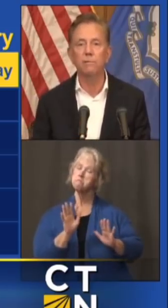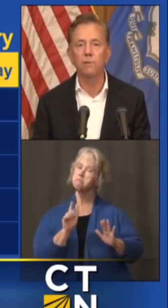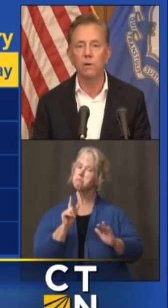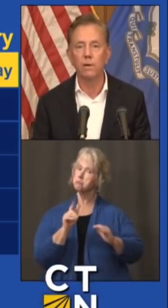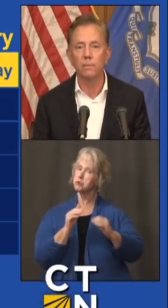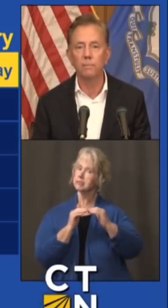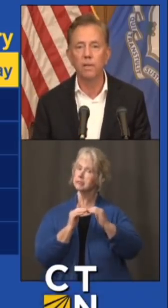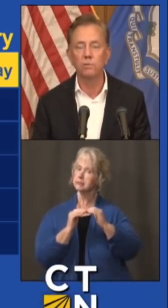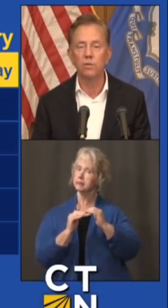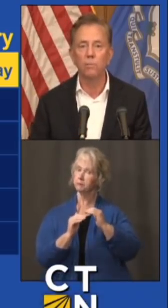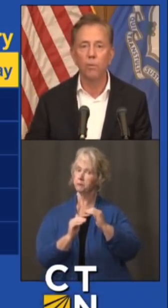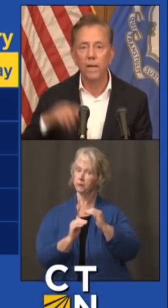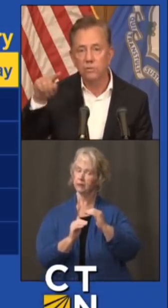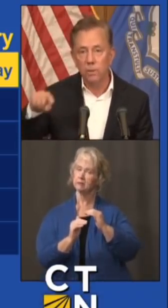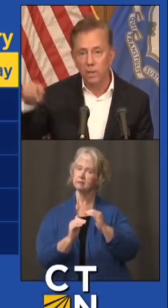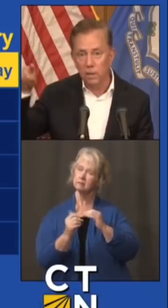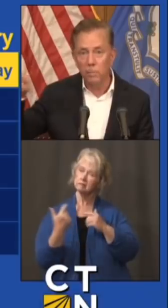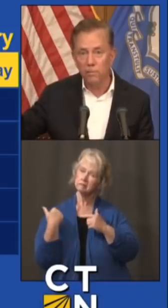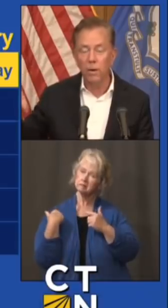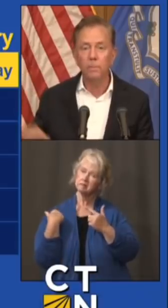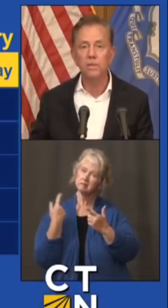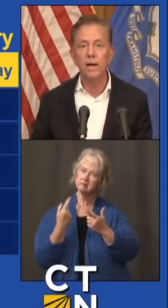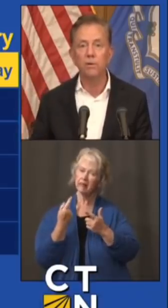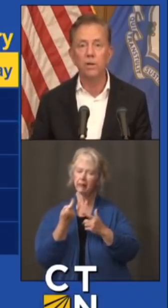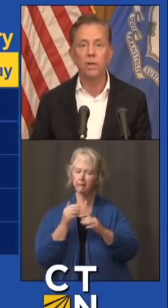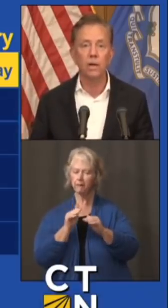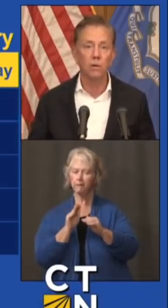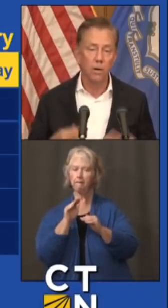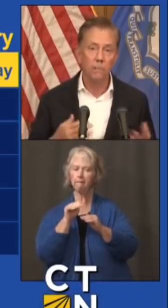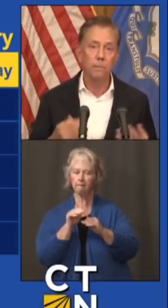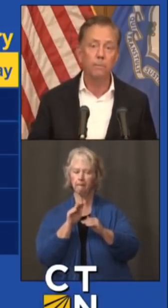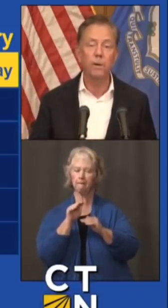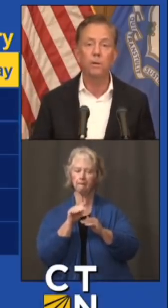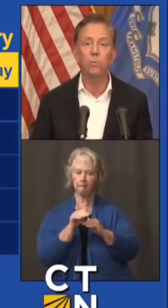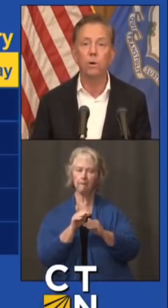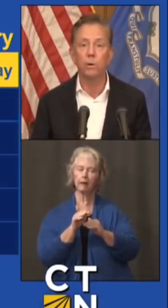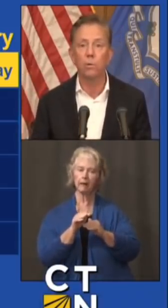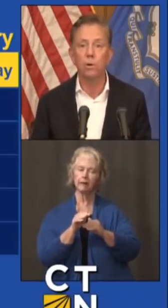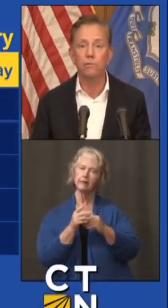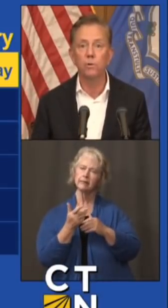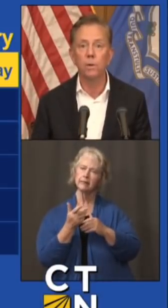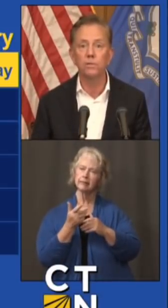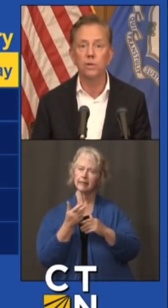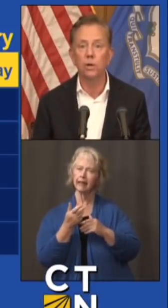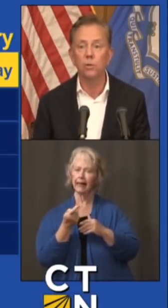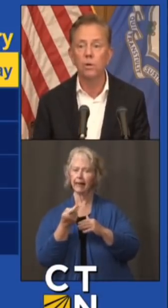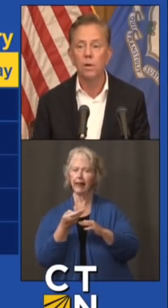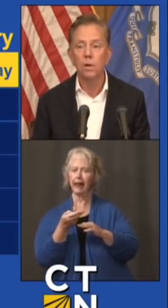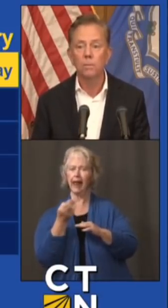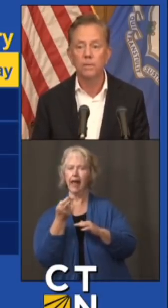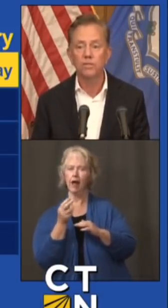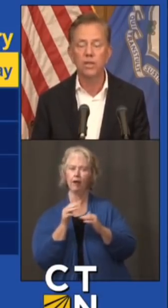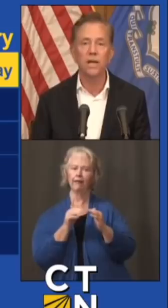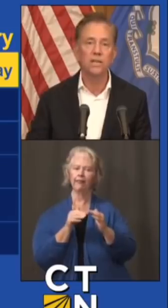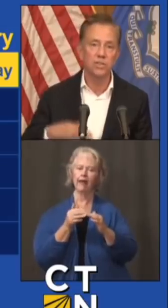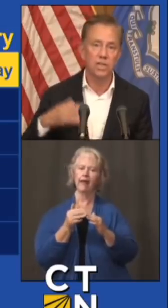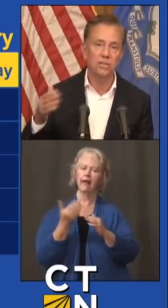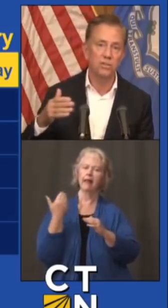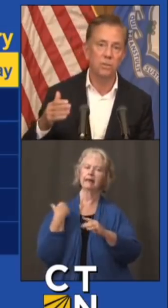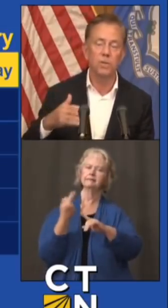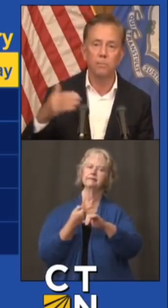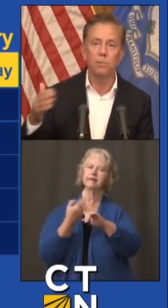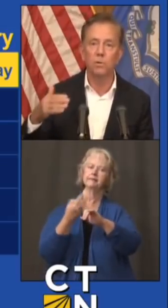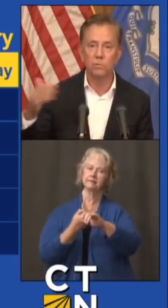now for some weeks with a little bit of up and down in there, up compared to where we were a few months ago, but steady